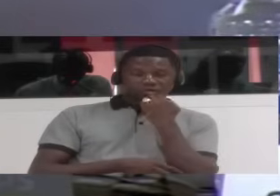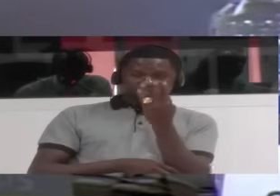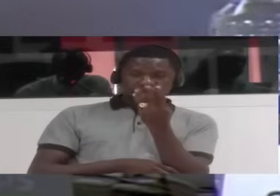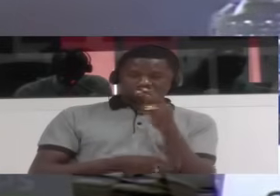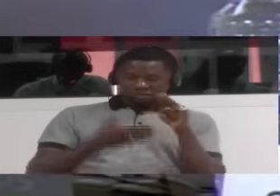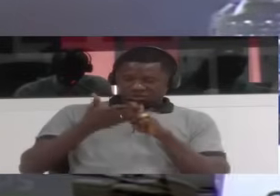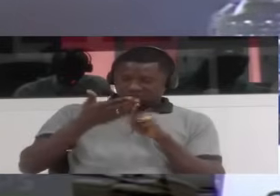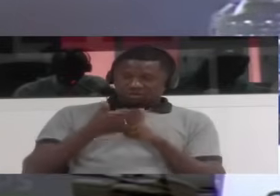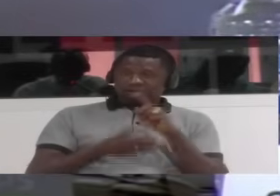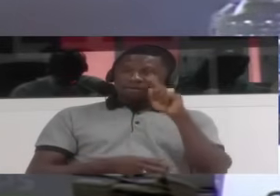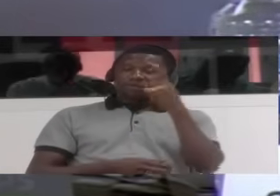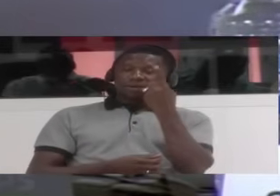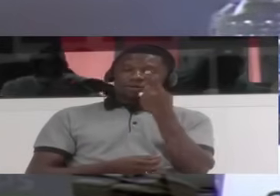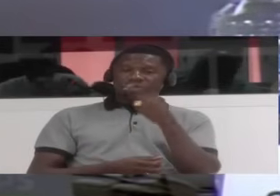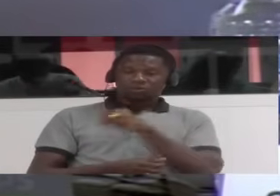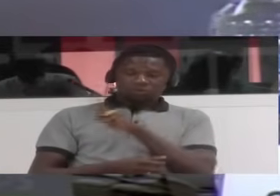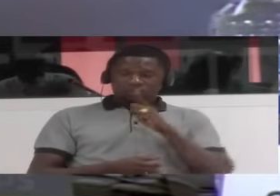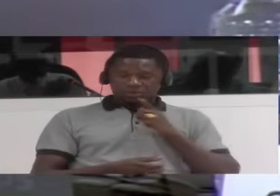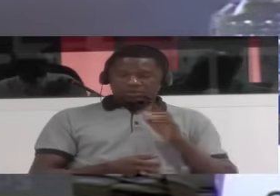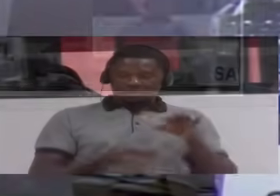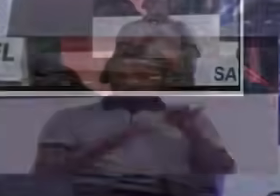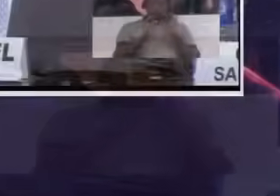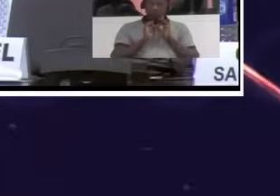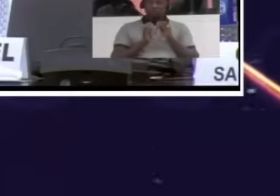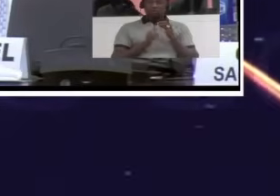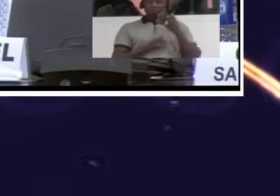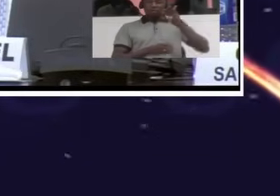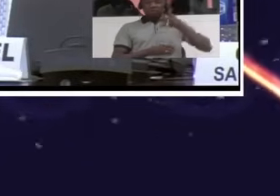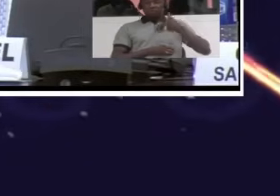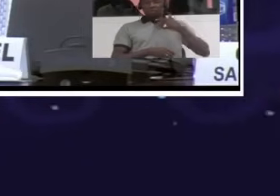Yes. First, we took 15 people